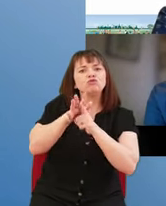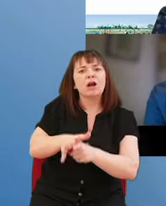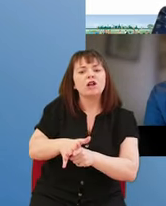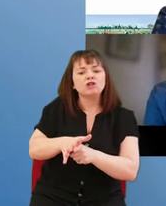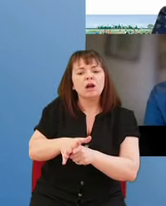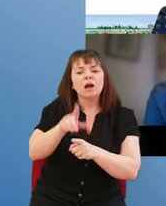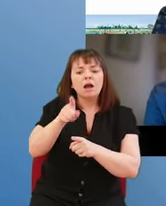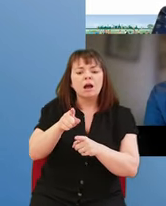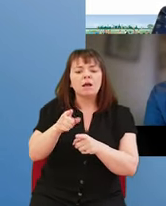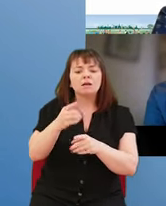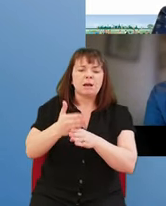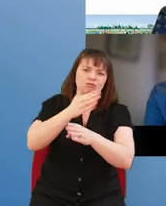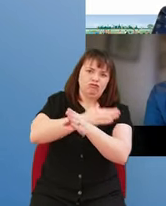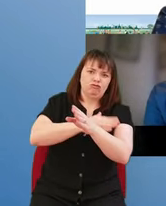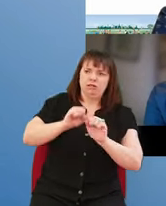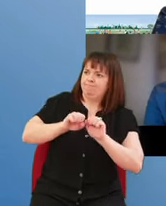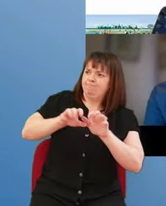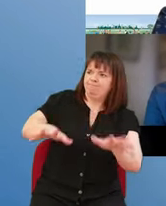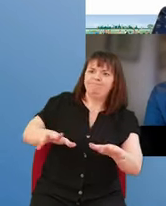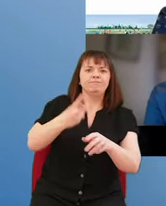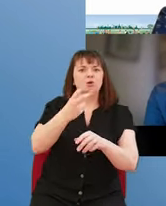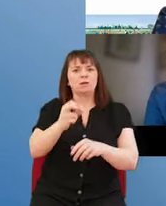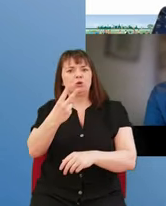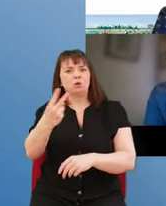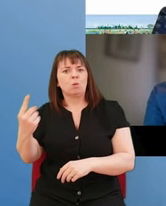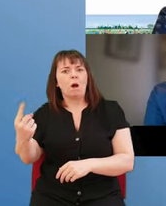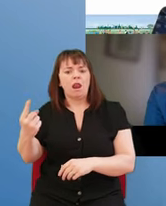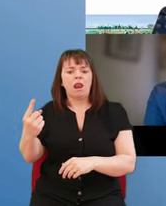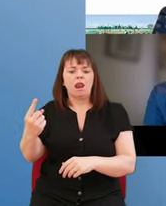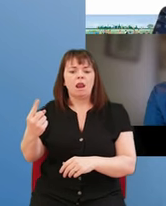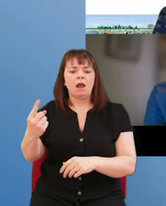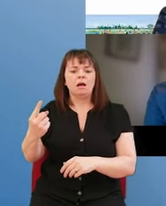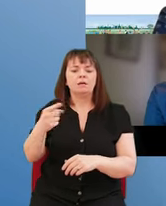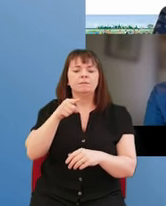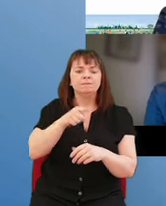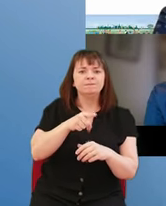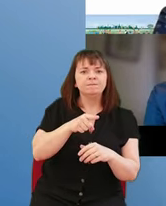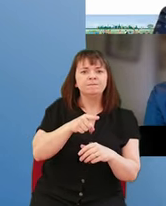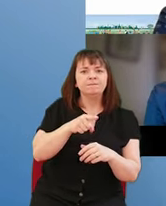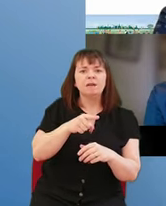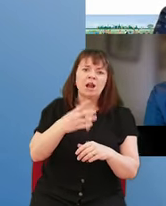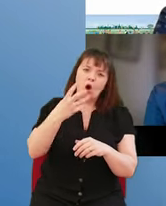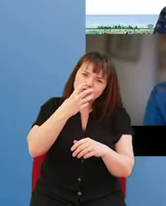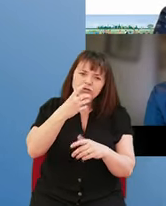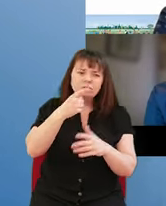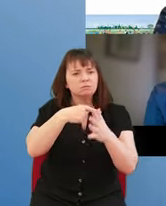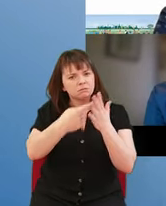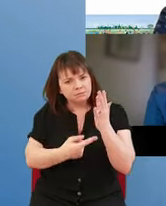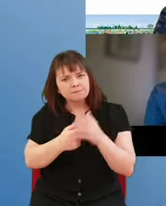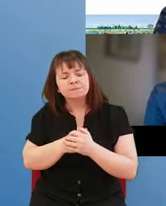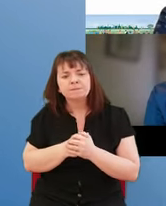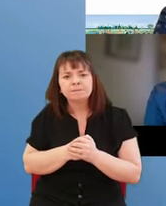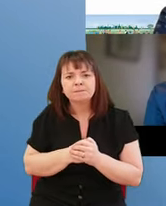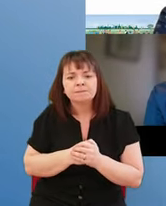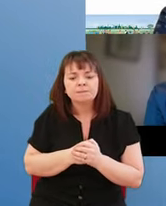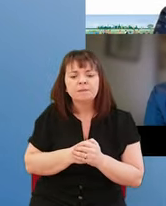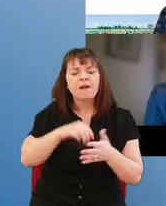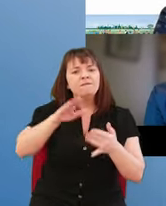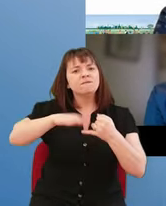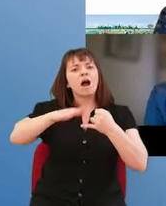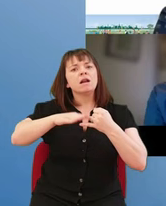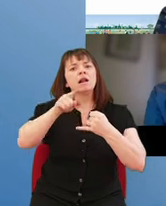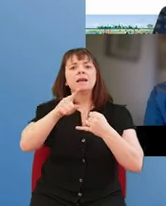the risks section, there's an additional risk put in there around the national DOAC procurement and what impact that